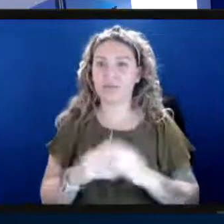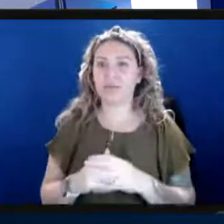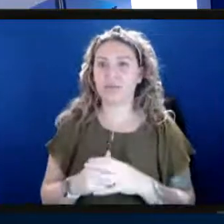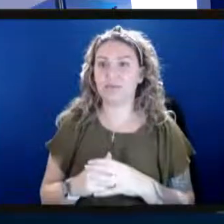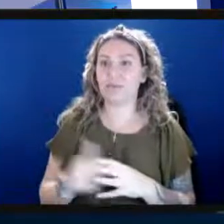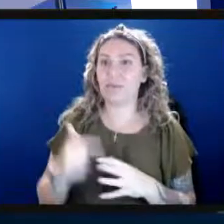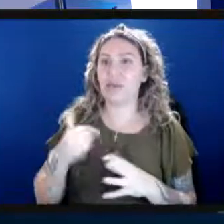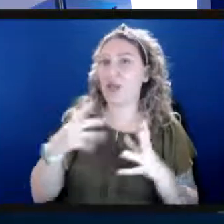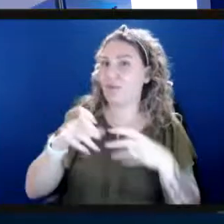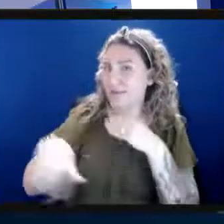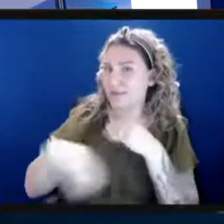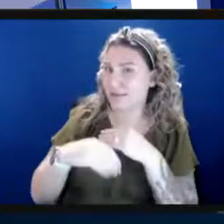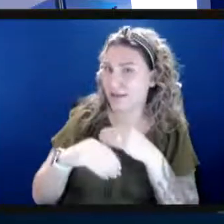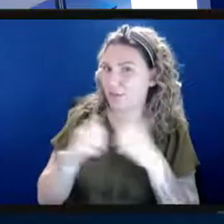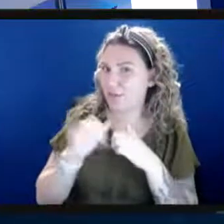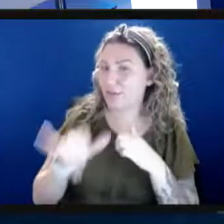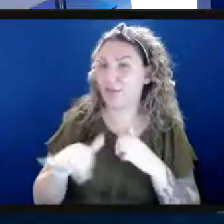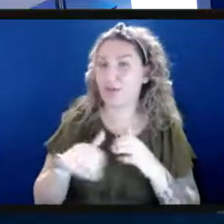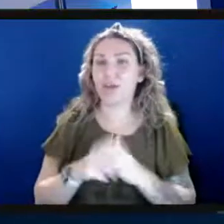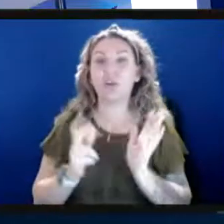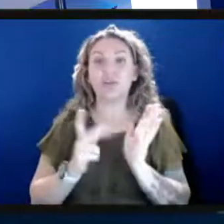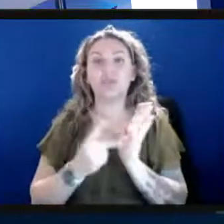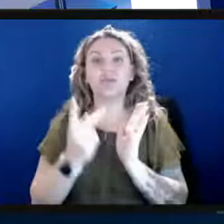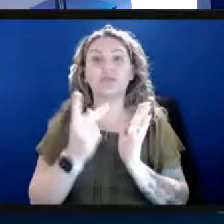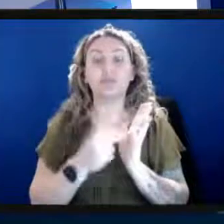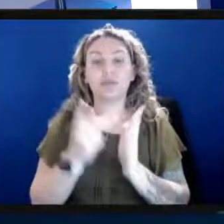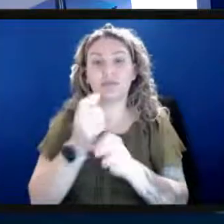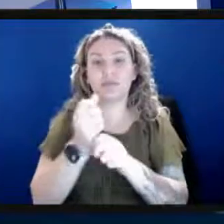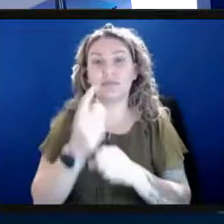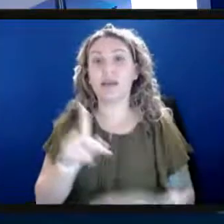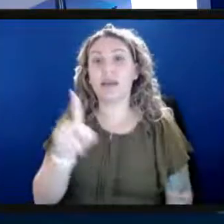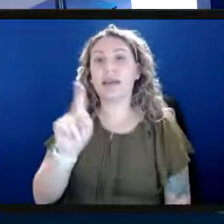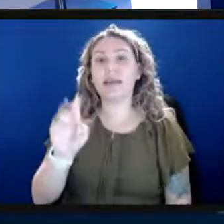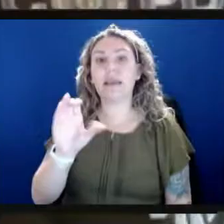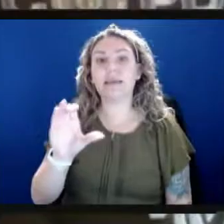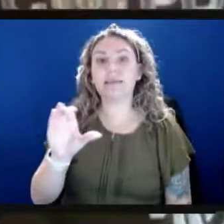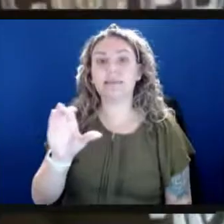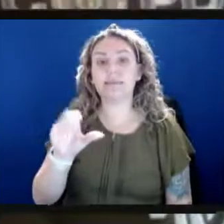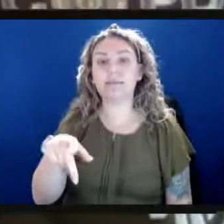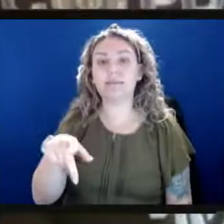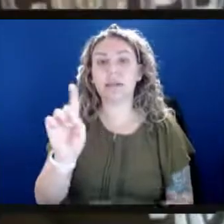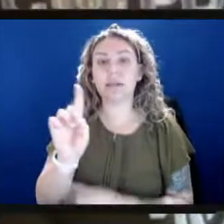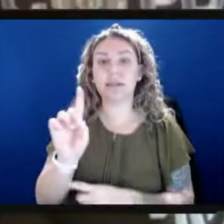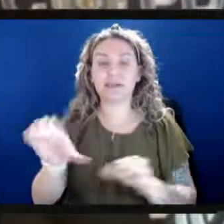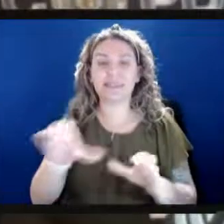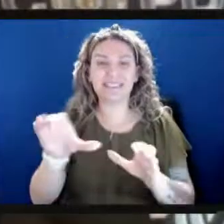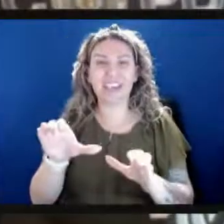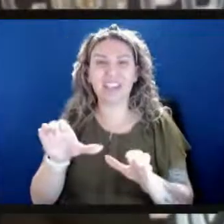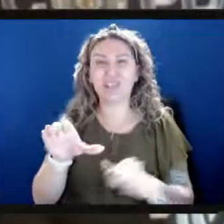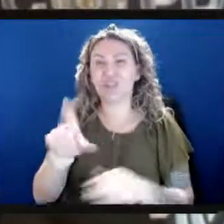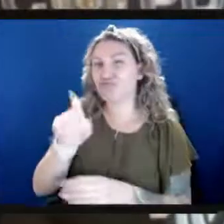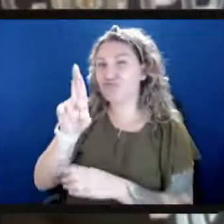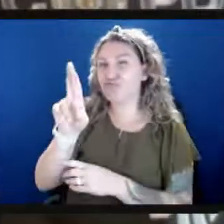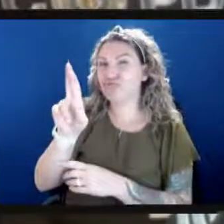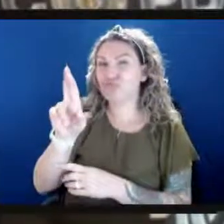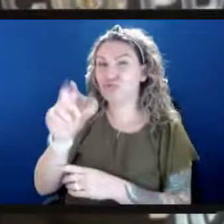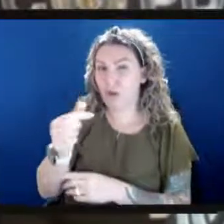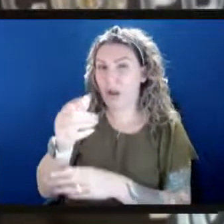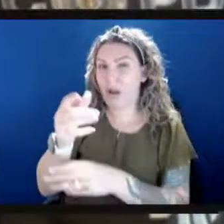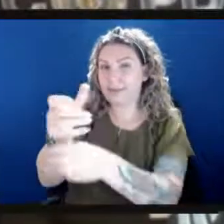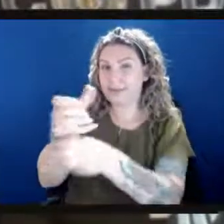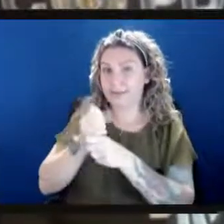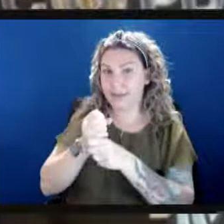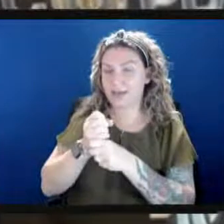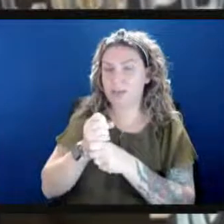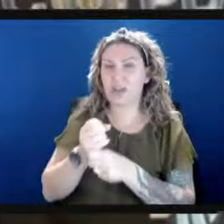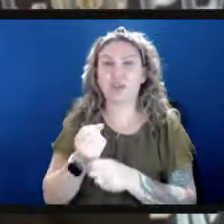add in real quick on that. Twice a year, the KCPD does a drug take-back event with the DEA. We have about 12 or 15 locations across